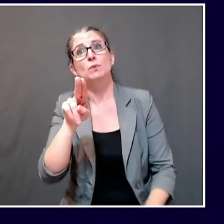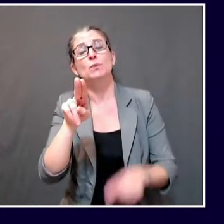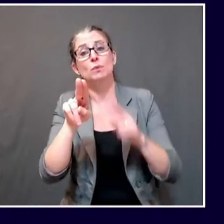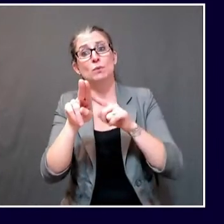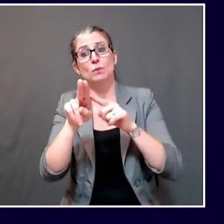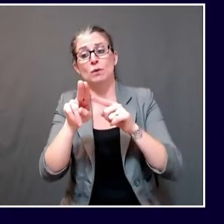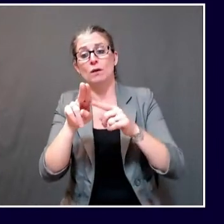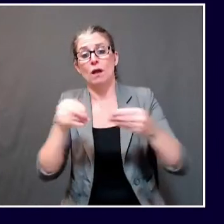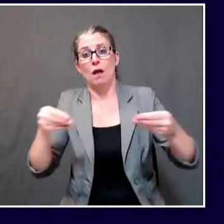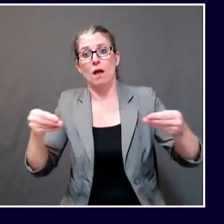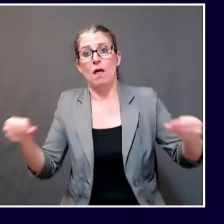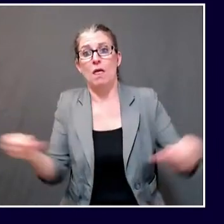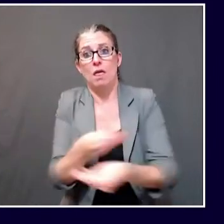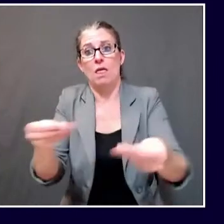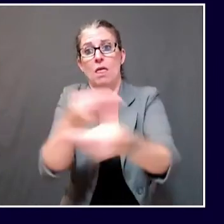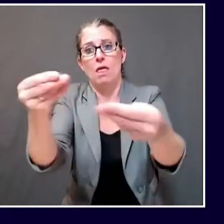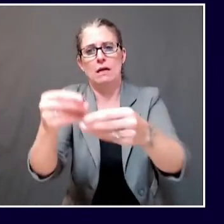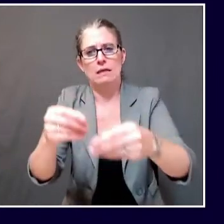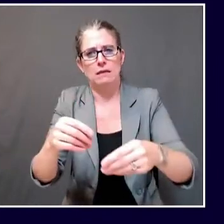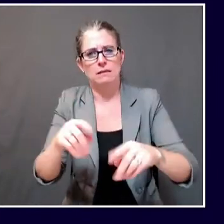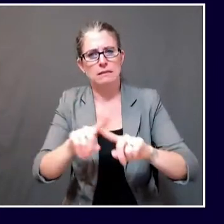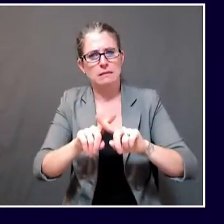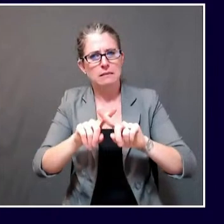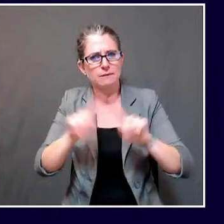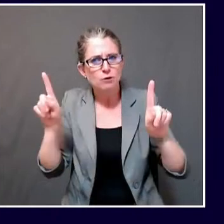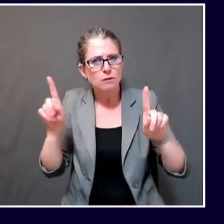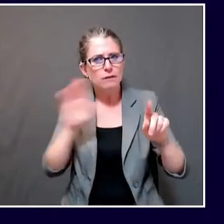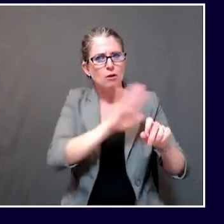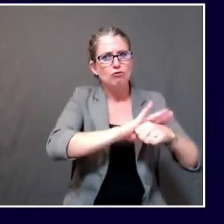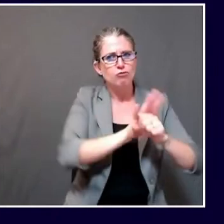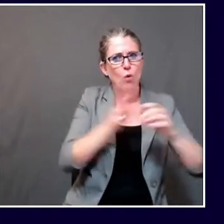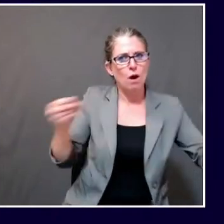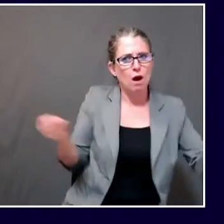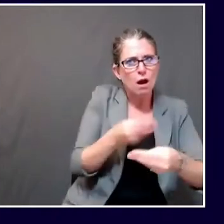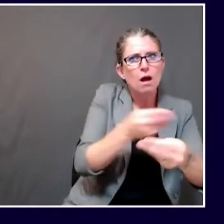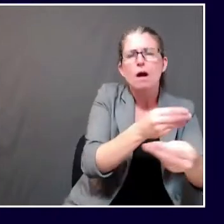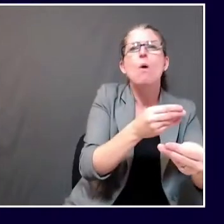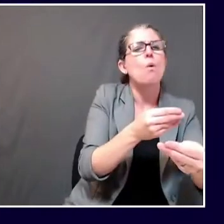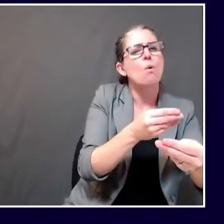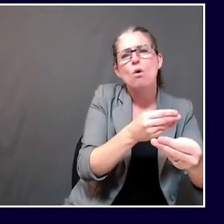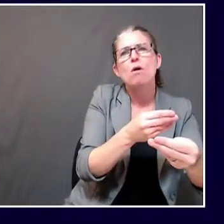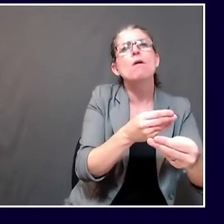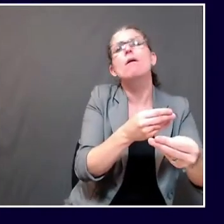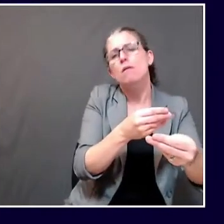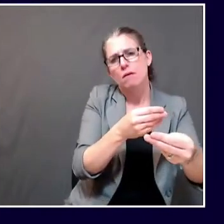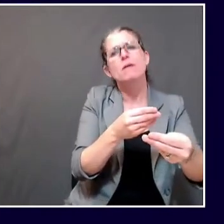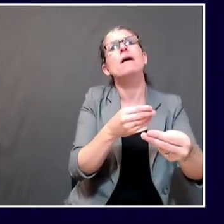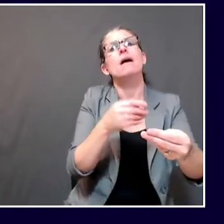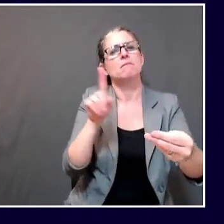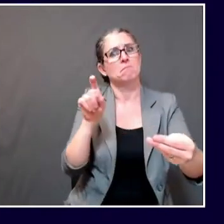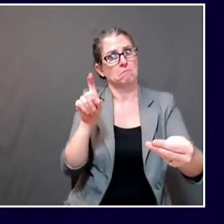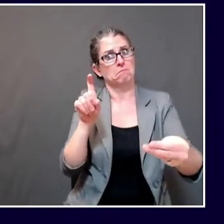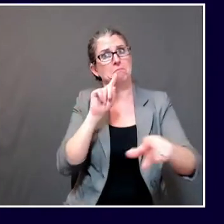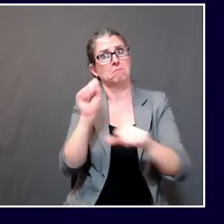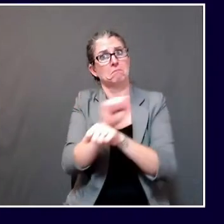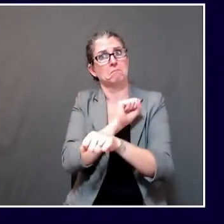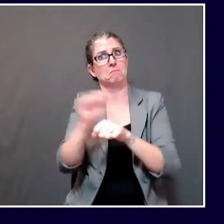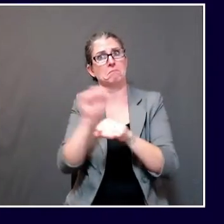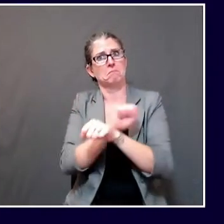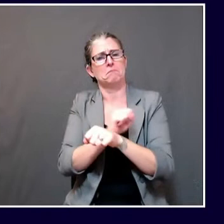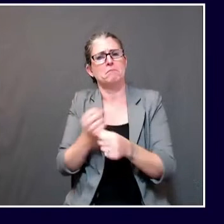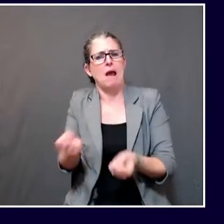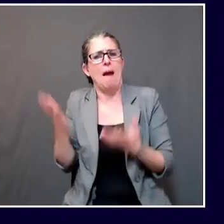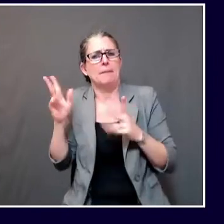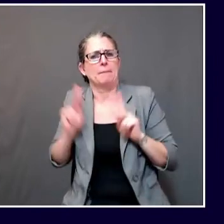activity in the state so far? Sure. So our flu reports come out. They can be found on our website. We're